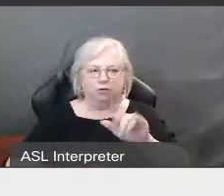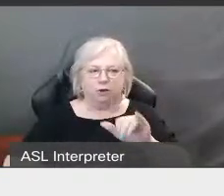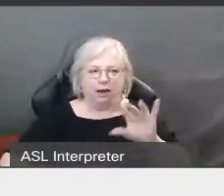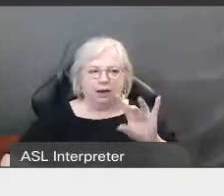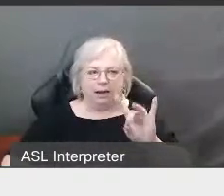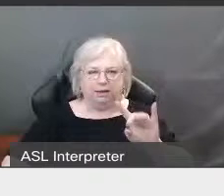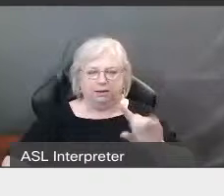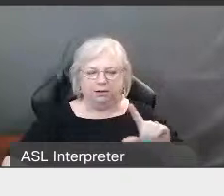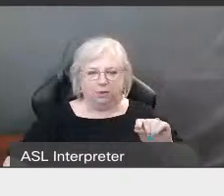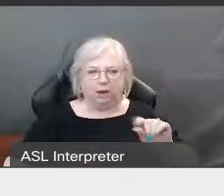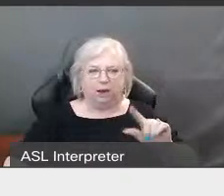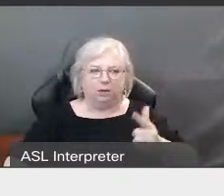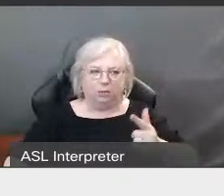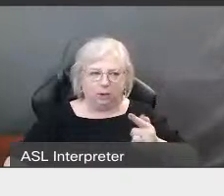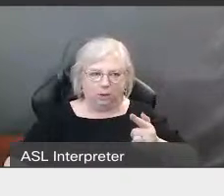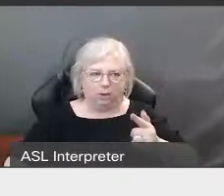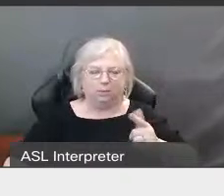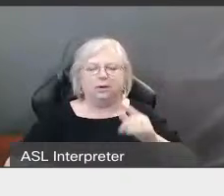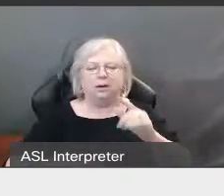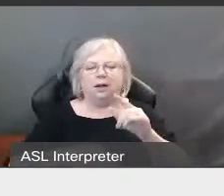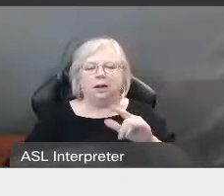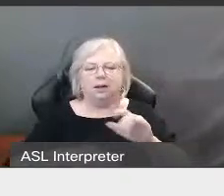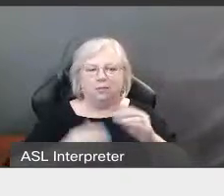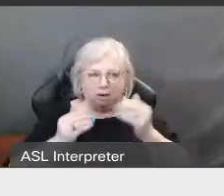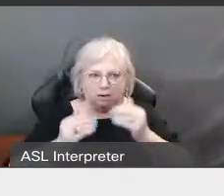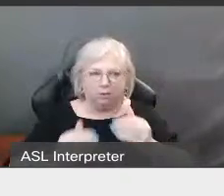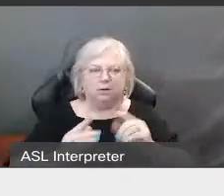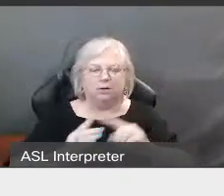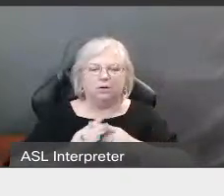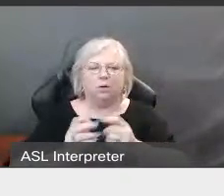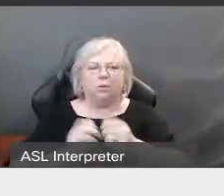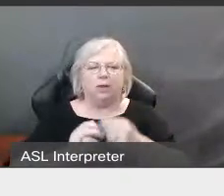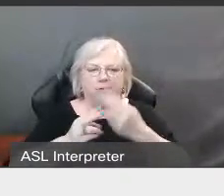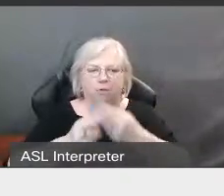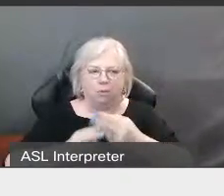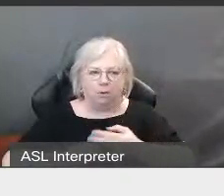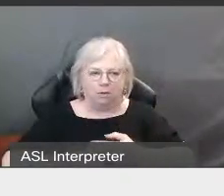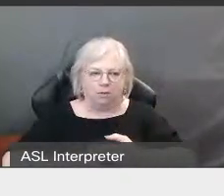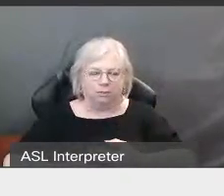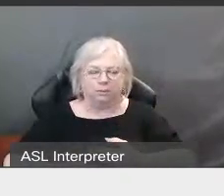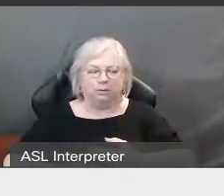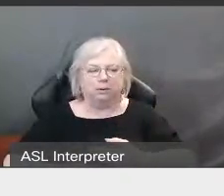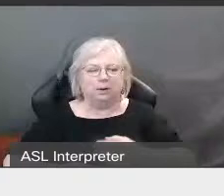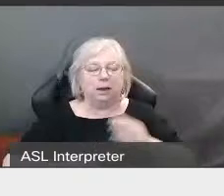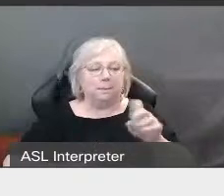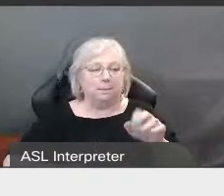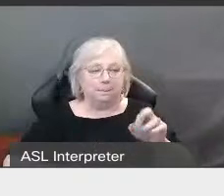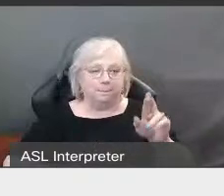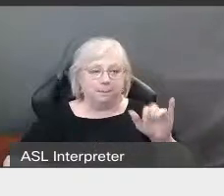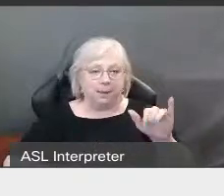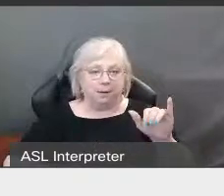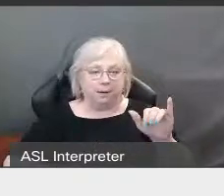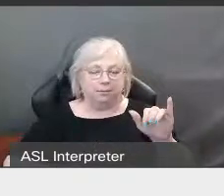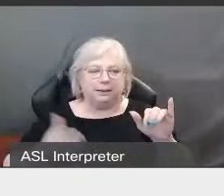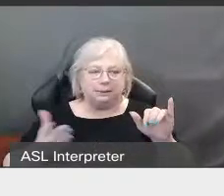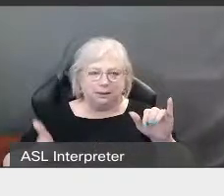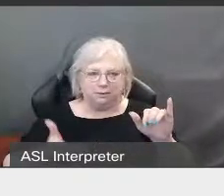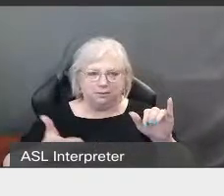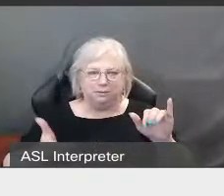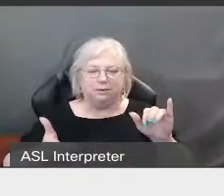2021. If we can go ahead and start off with a roll call. Commissioner Berry?